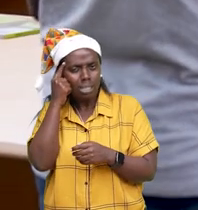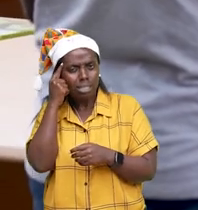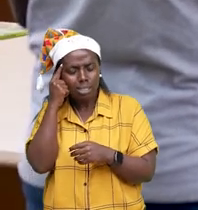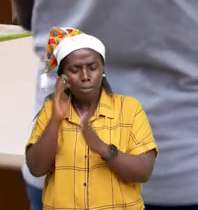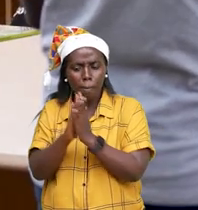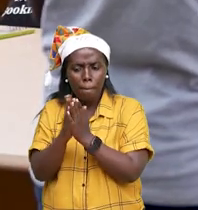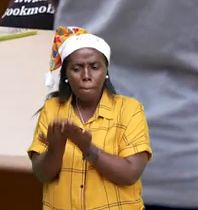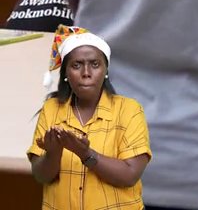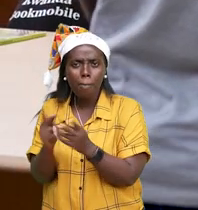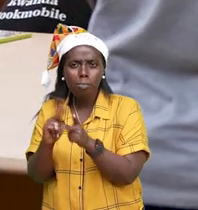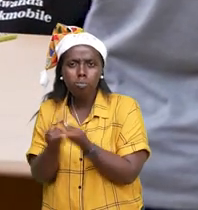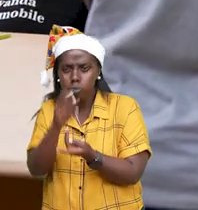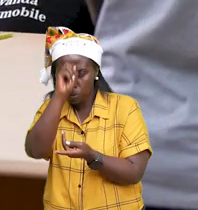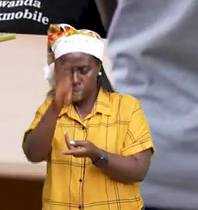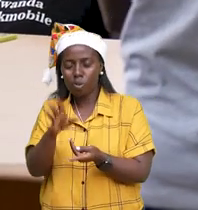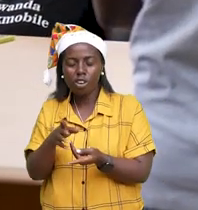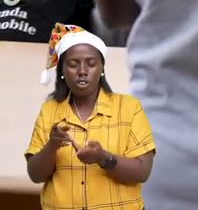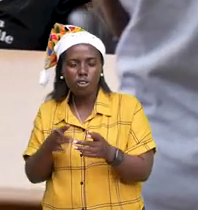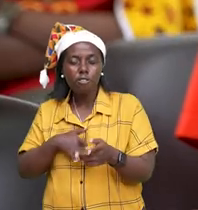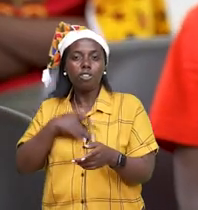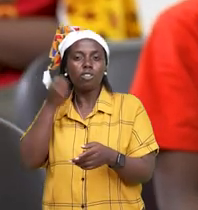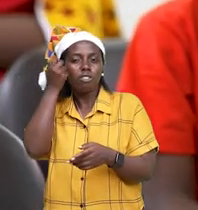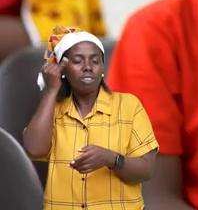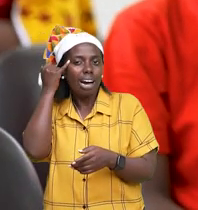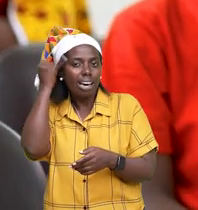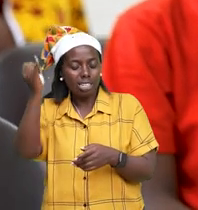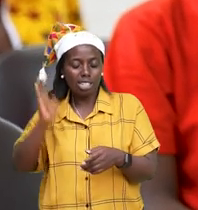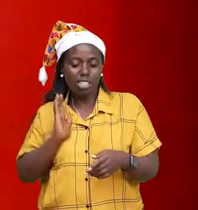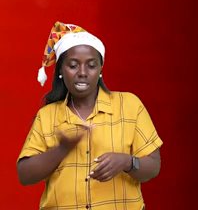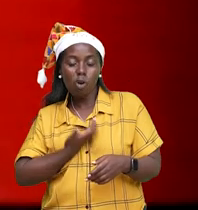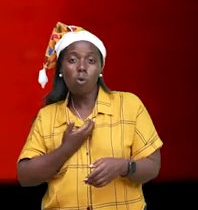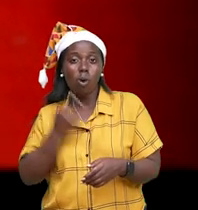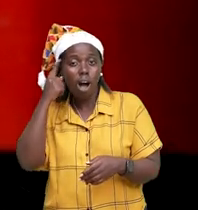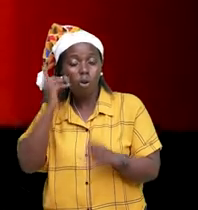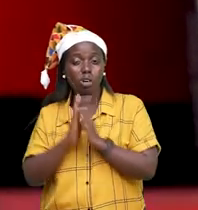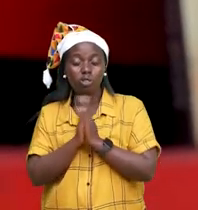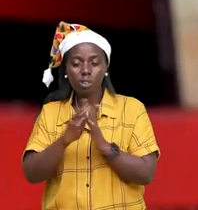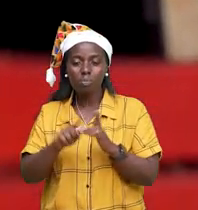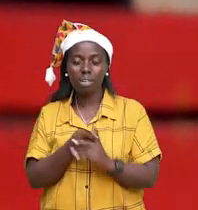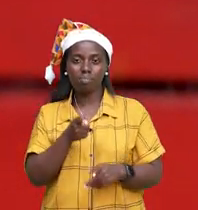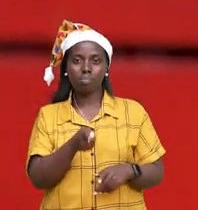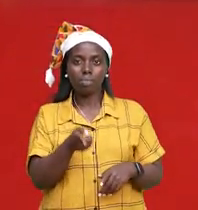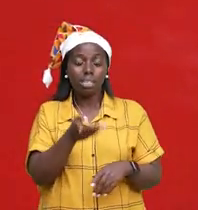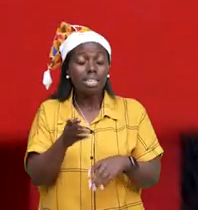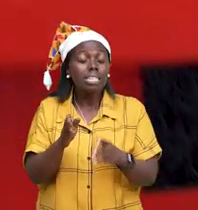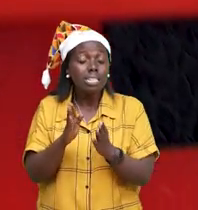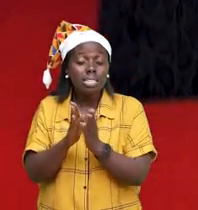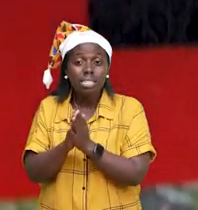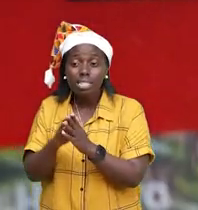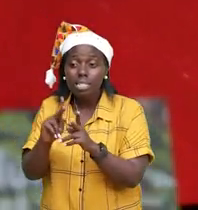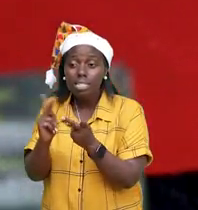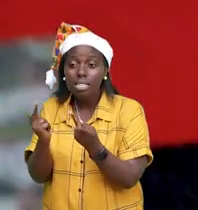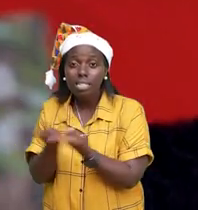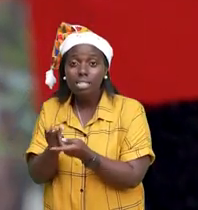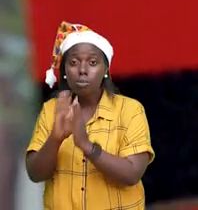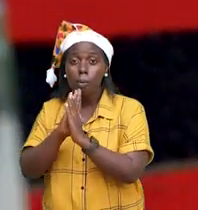Imagine a magical place filled with ideas. This is where our story begins. In this magical